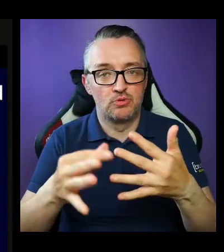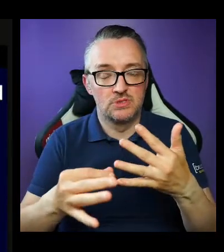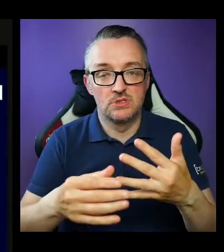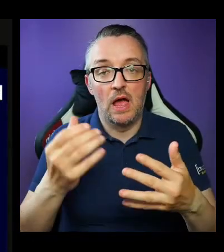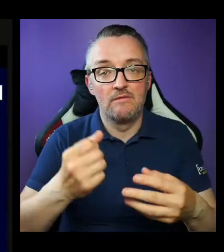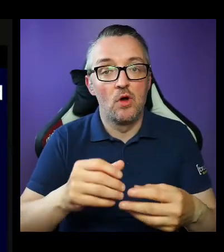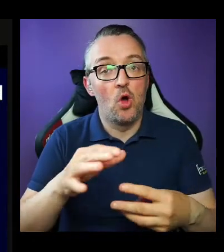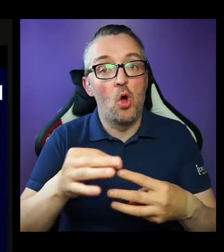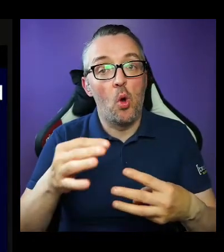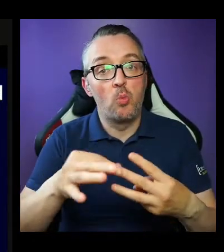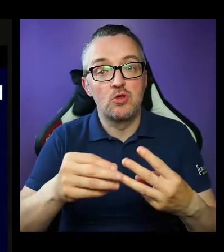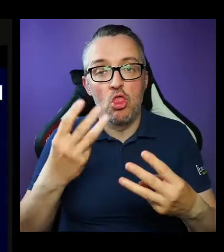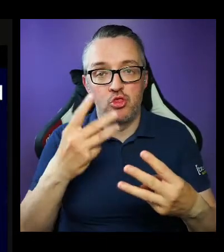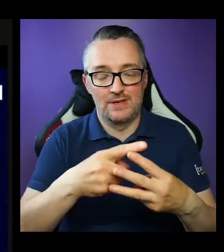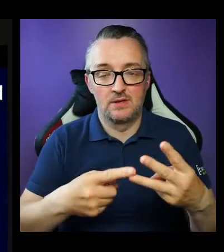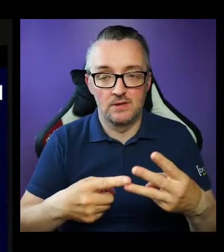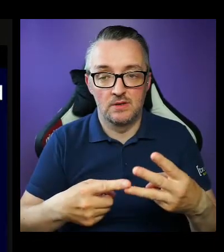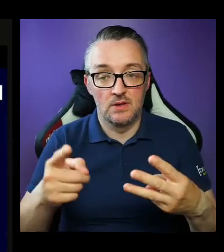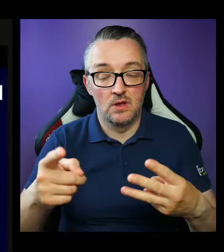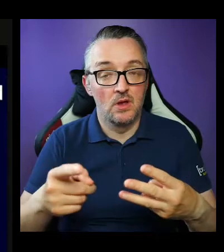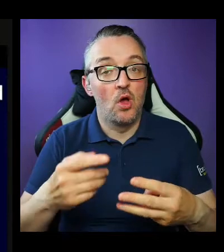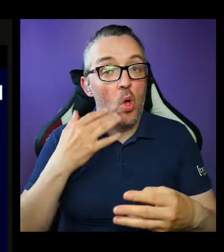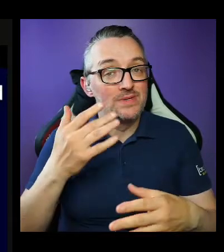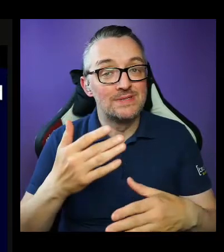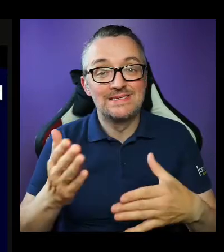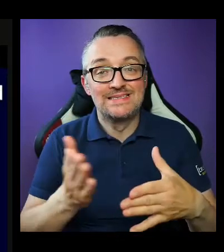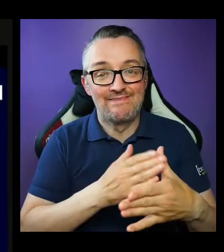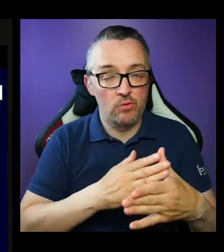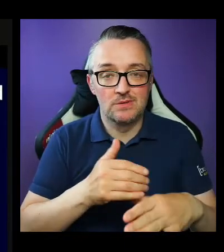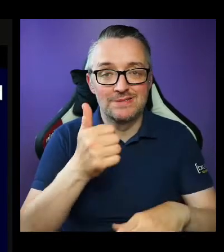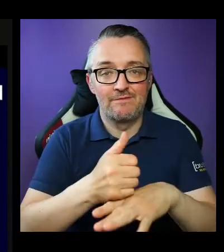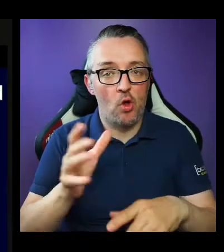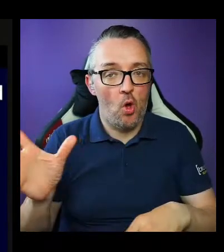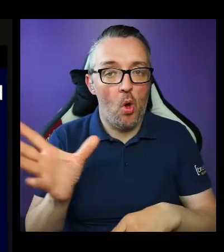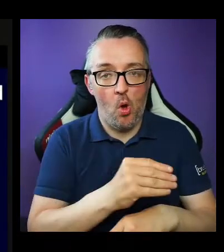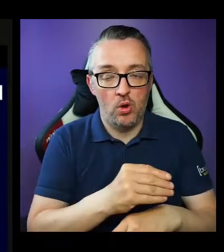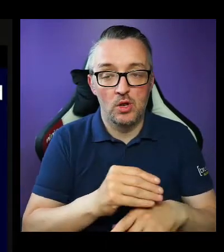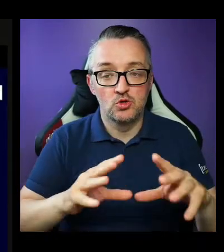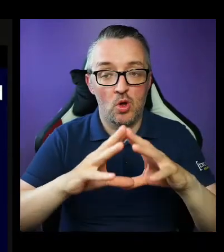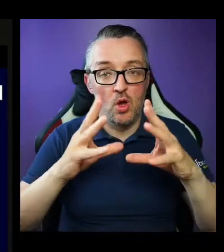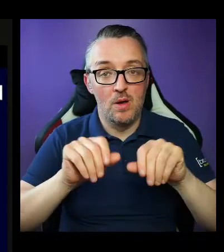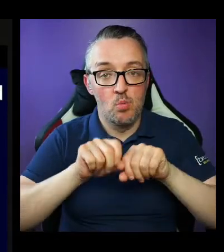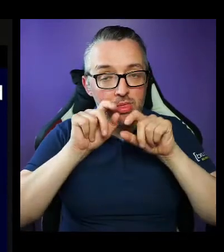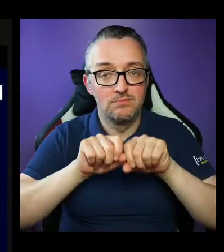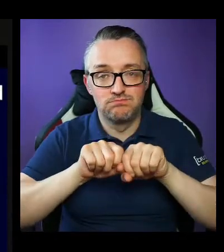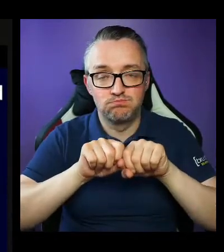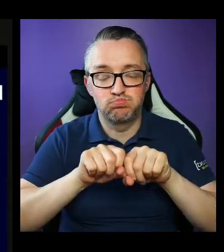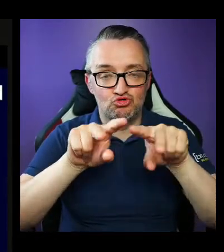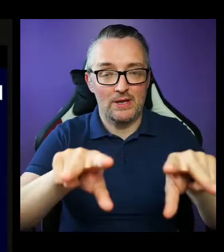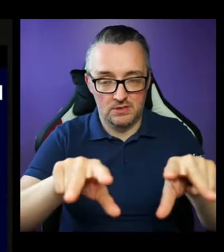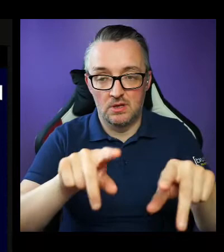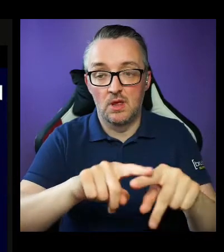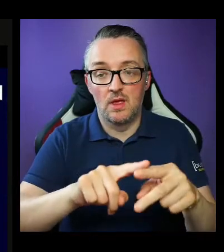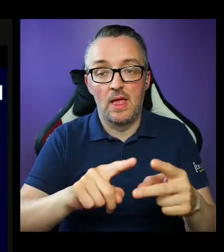options. And by default, it's set to all, so it will project all the attributes in your table. Then you